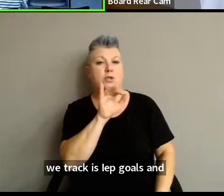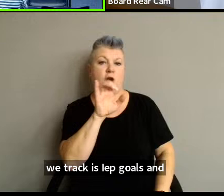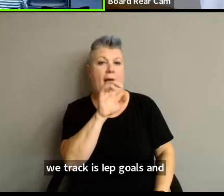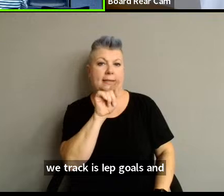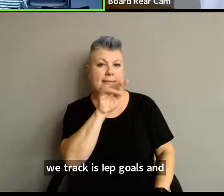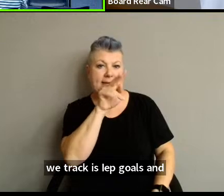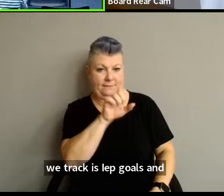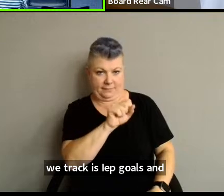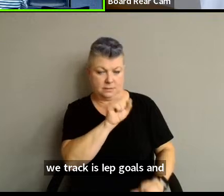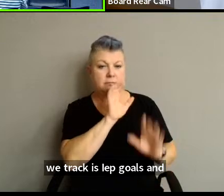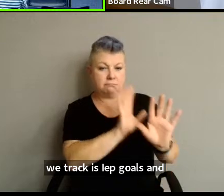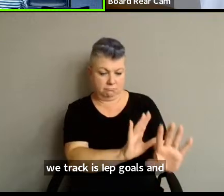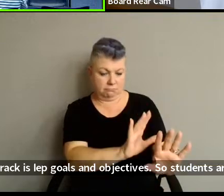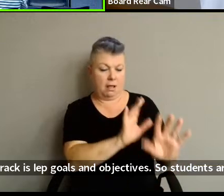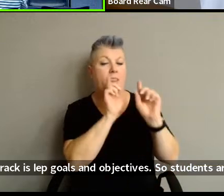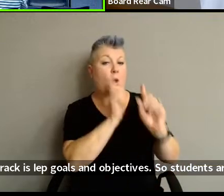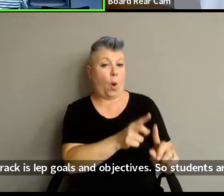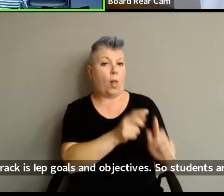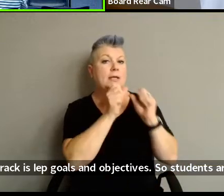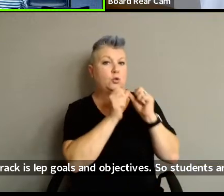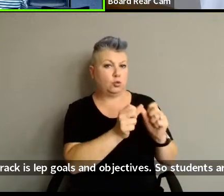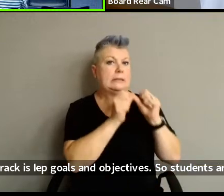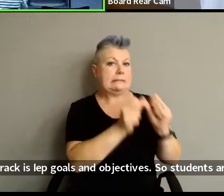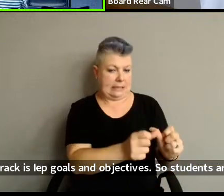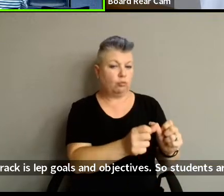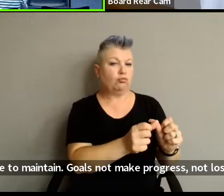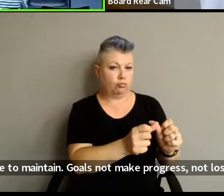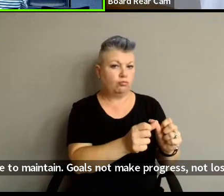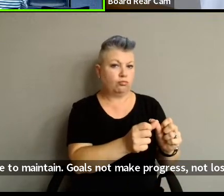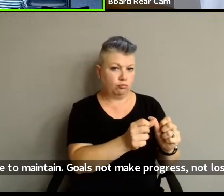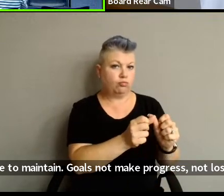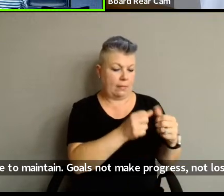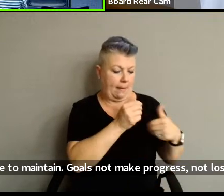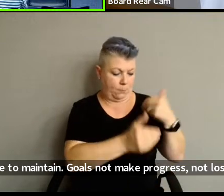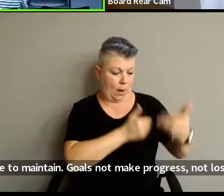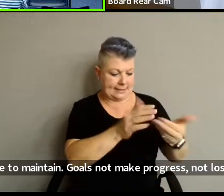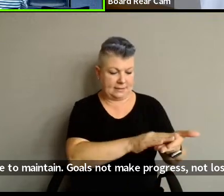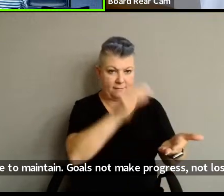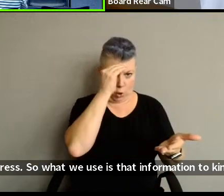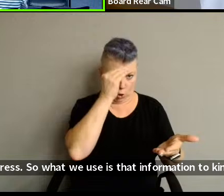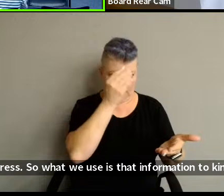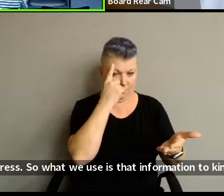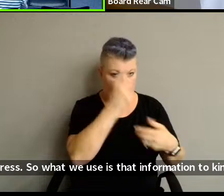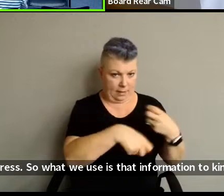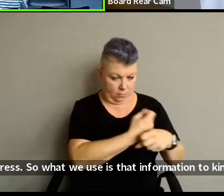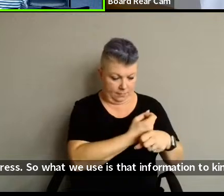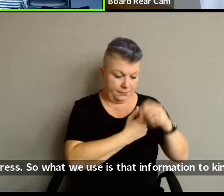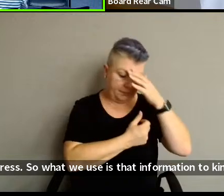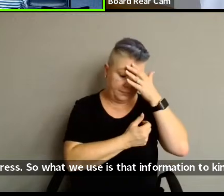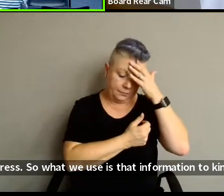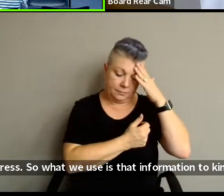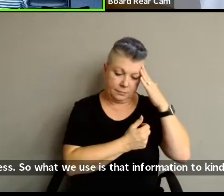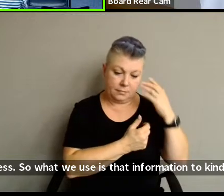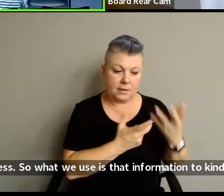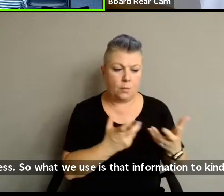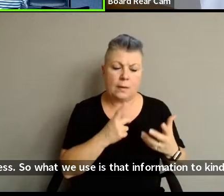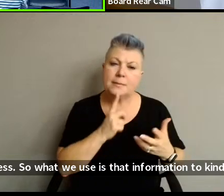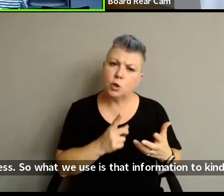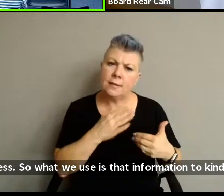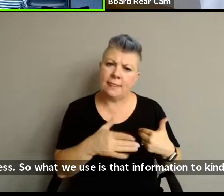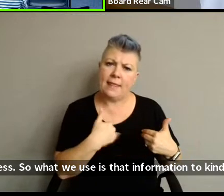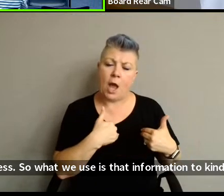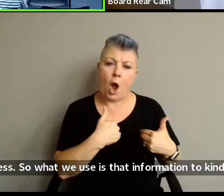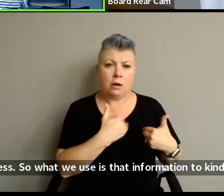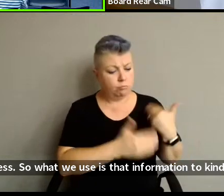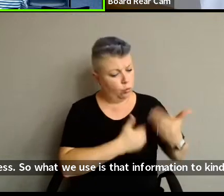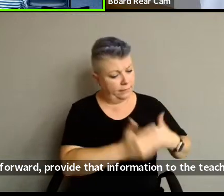not make progress, not lose progress. So what we use is that information to kind of move forward, provide that information to the teachers that are coming in at the